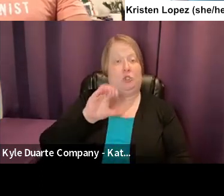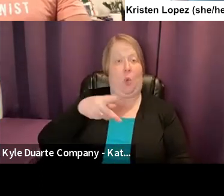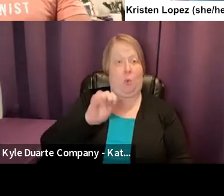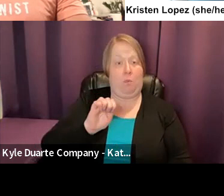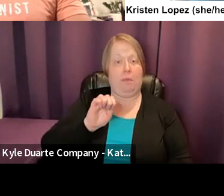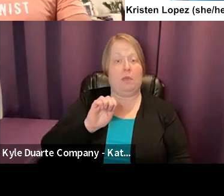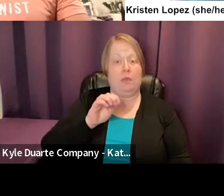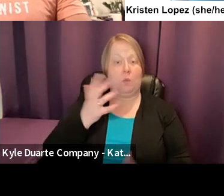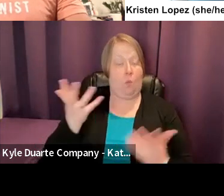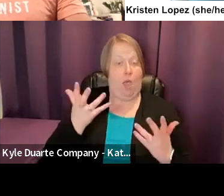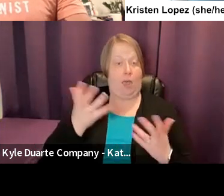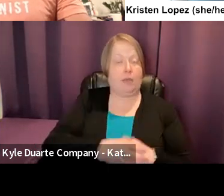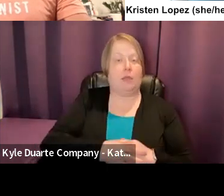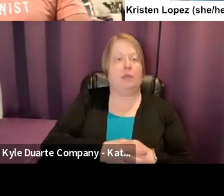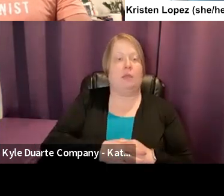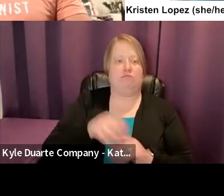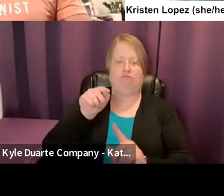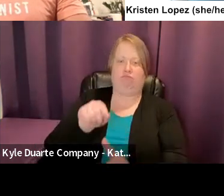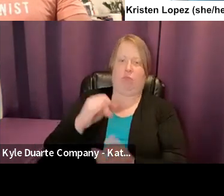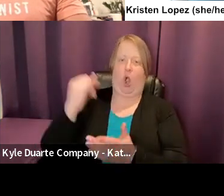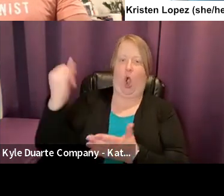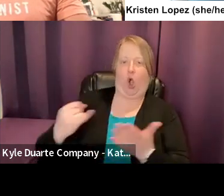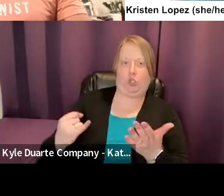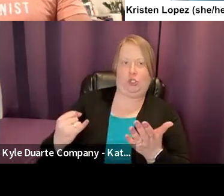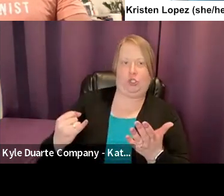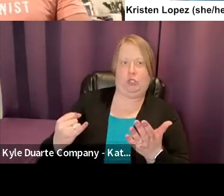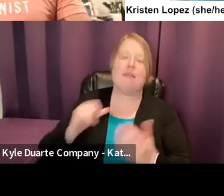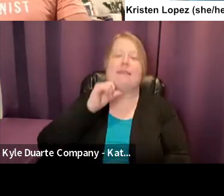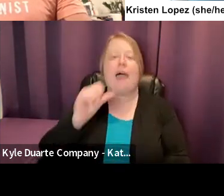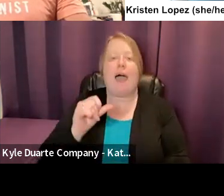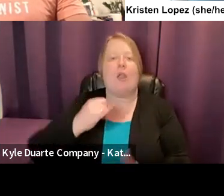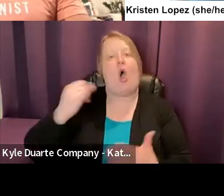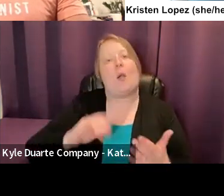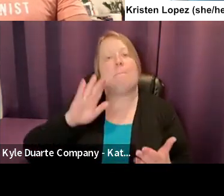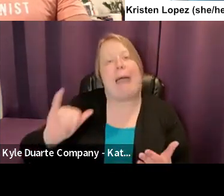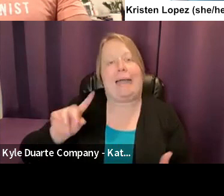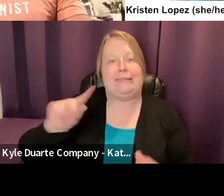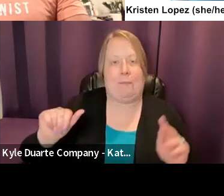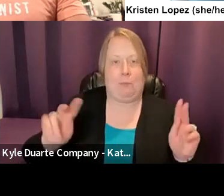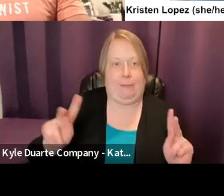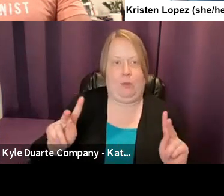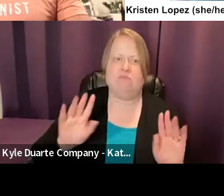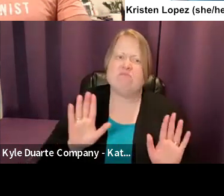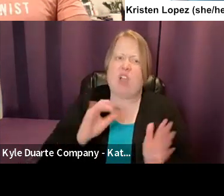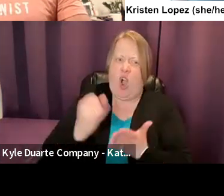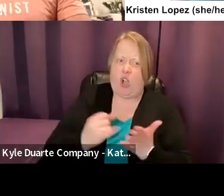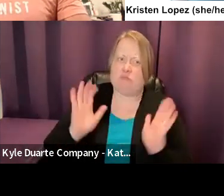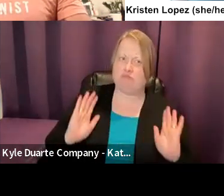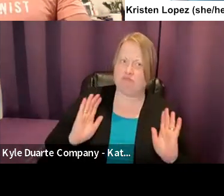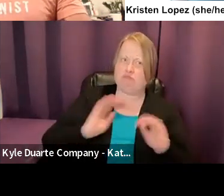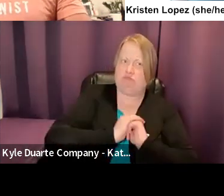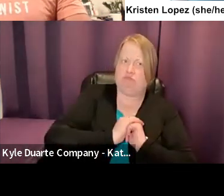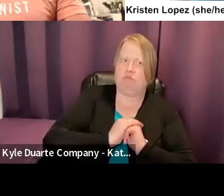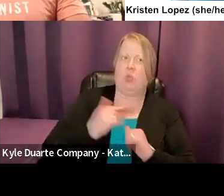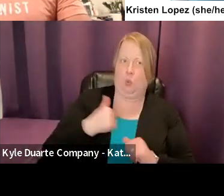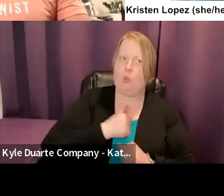of this is art. Not this is art by disabled people, just this is art. We're